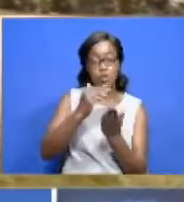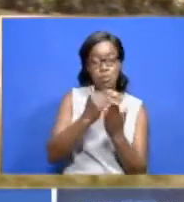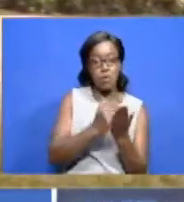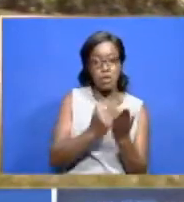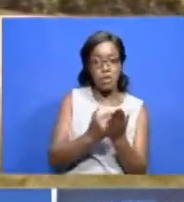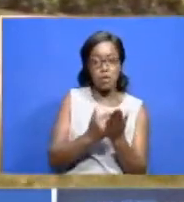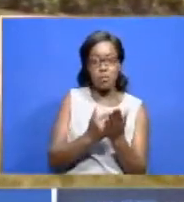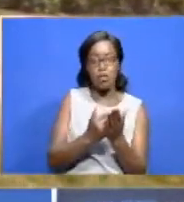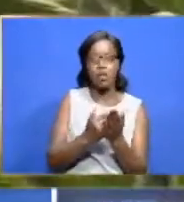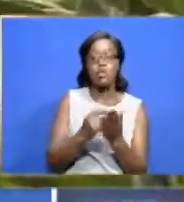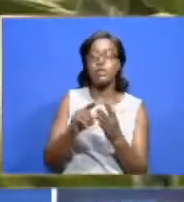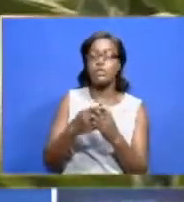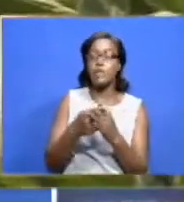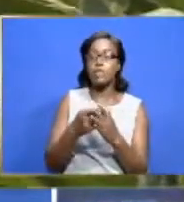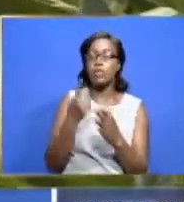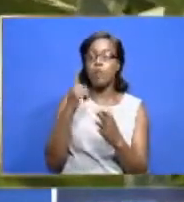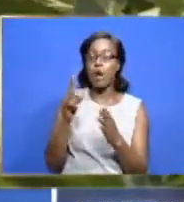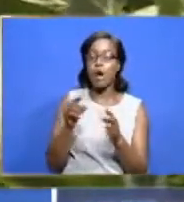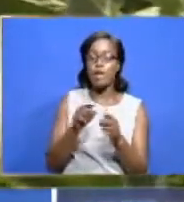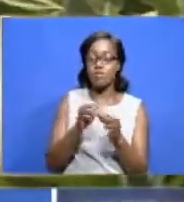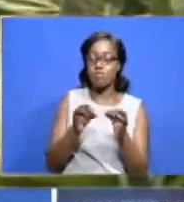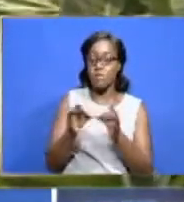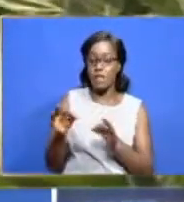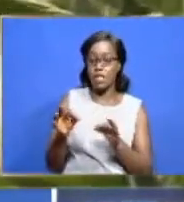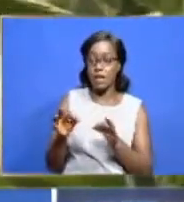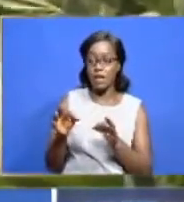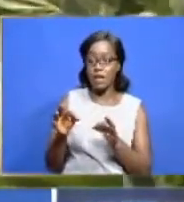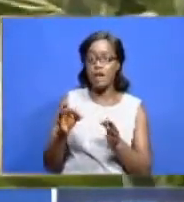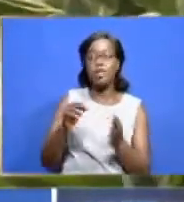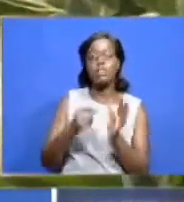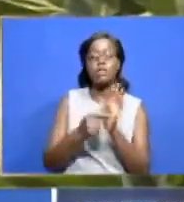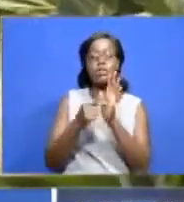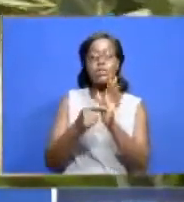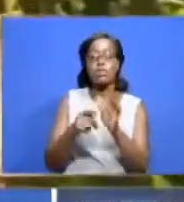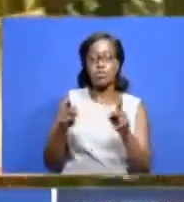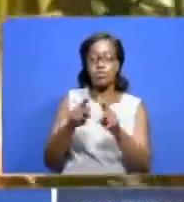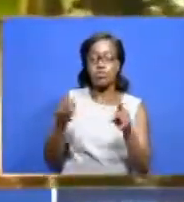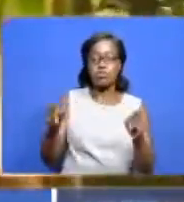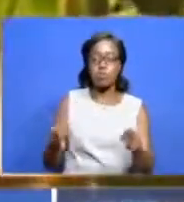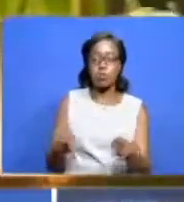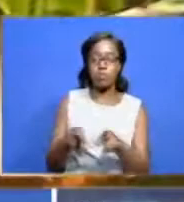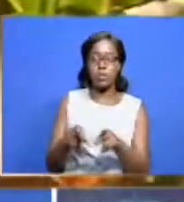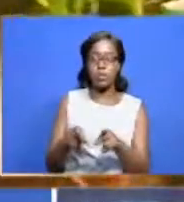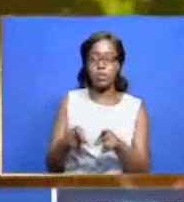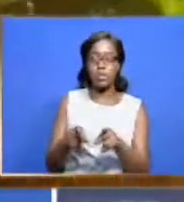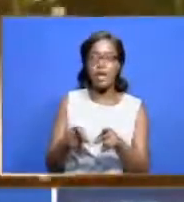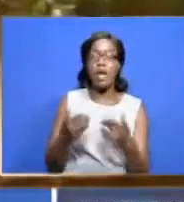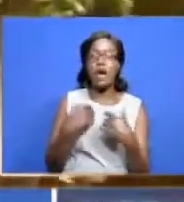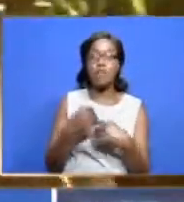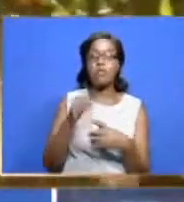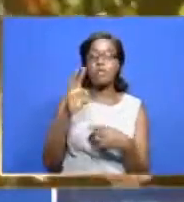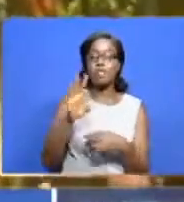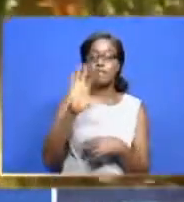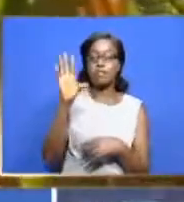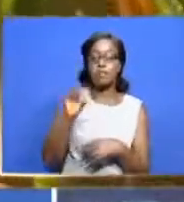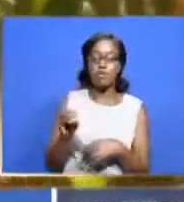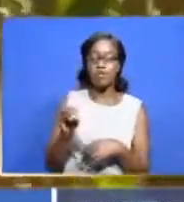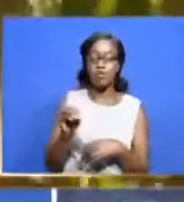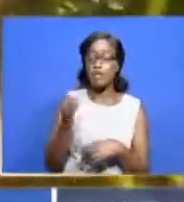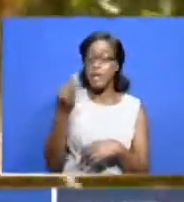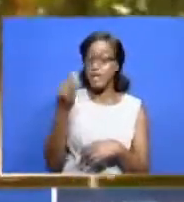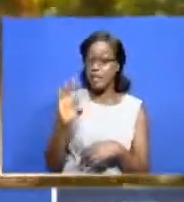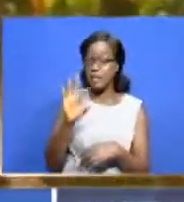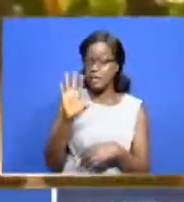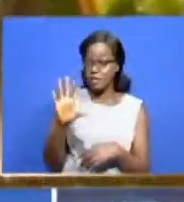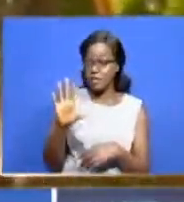out 1 acre demonstration plots under one school, 1 acre program, where demonstration plots will be set up in 35 identified schools spread